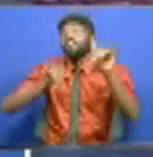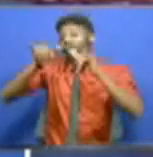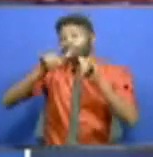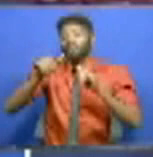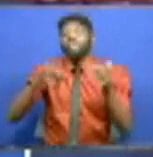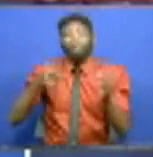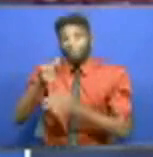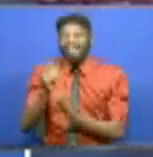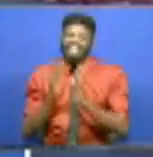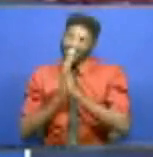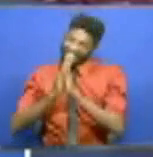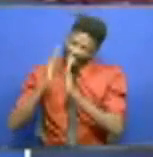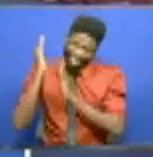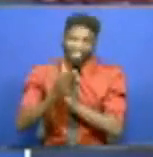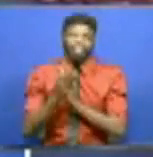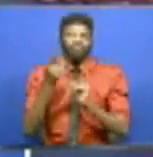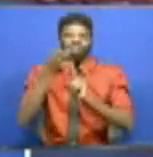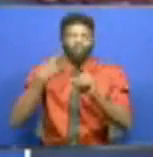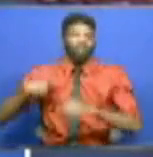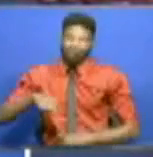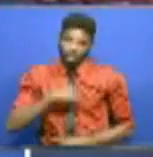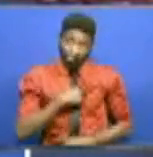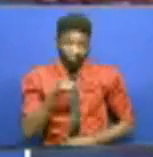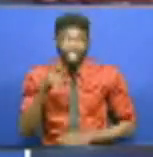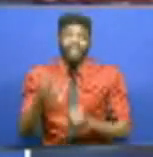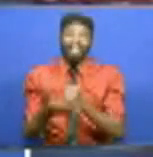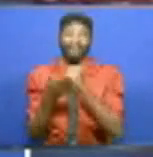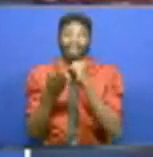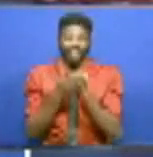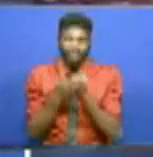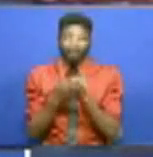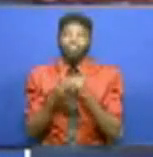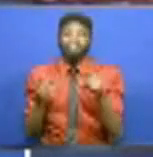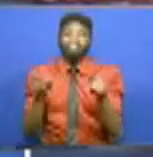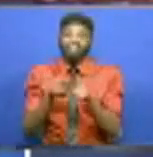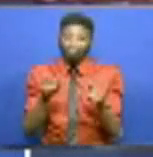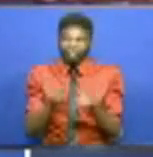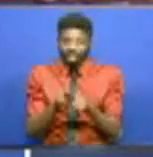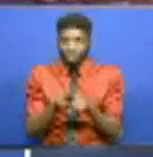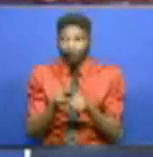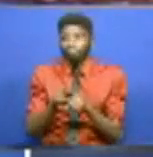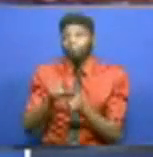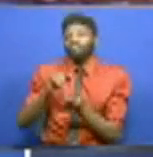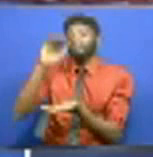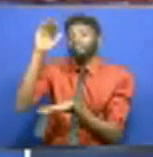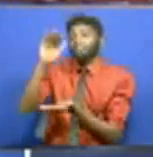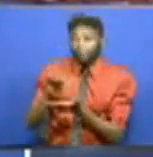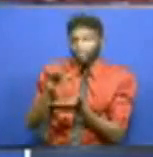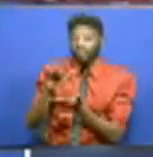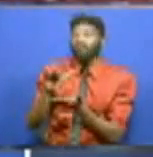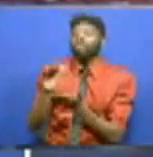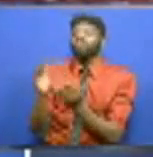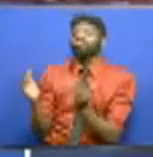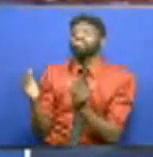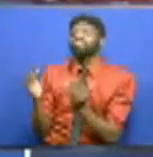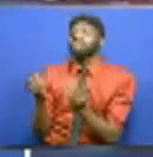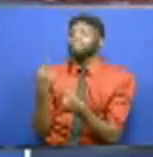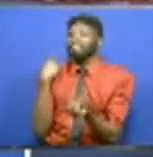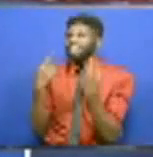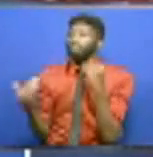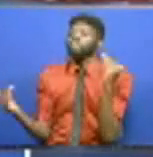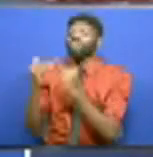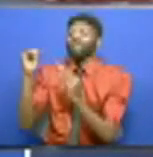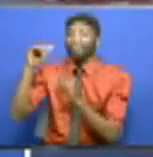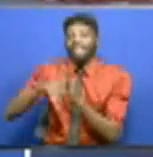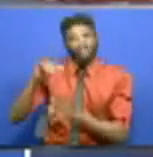As mentioned here, that helps relieve pressure on the Mombasa auction. The volumes are reduced. And